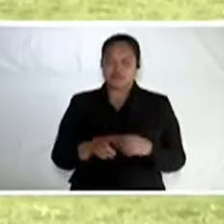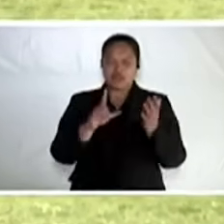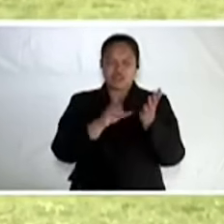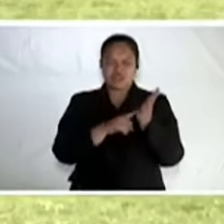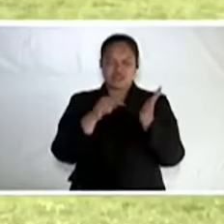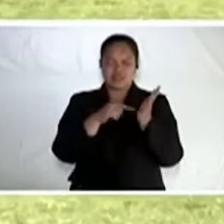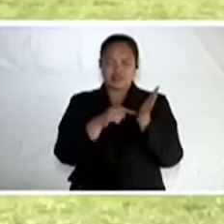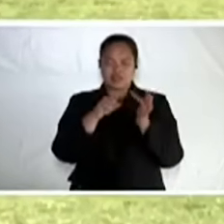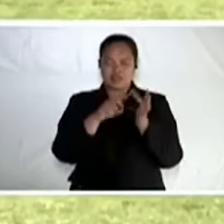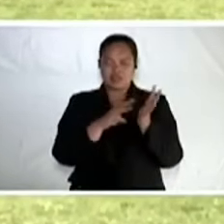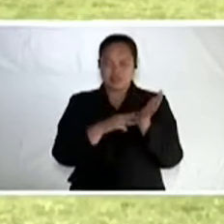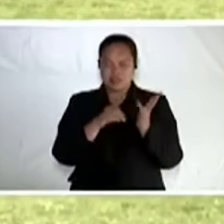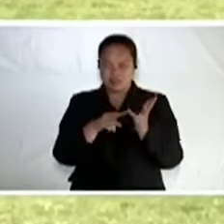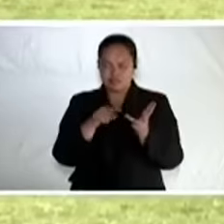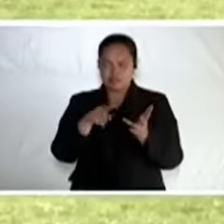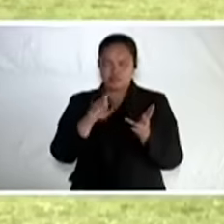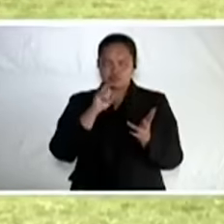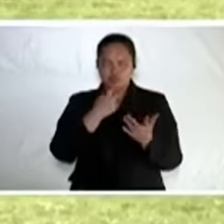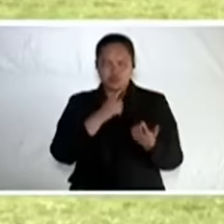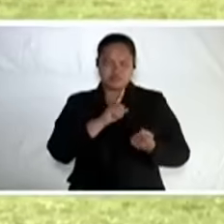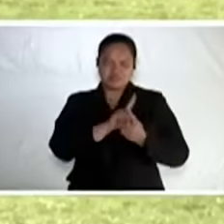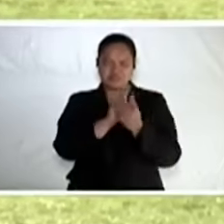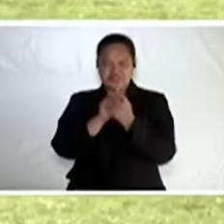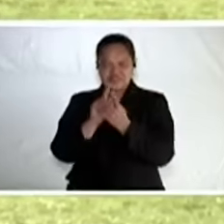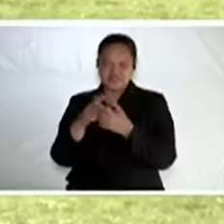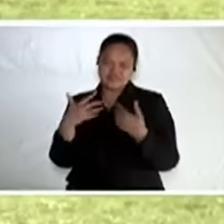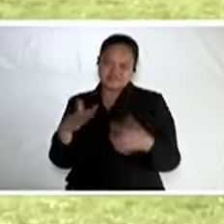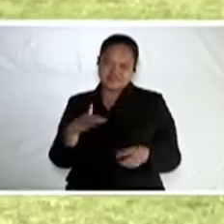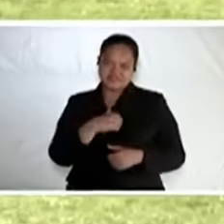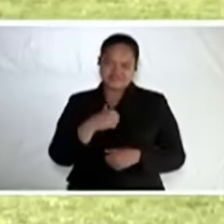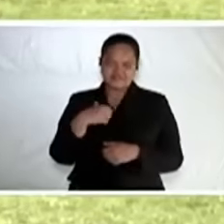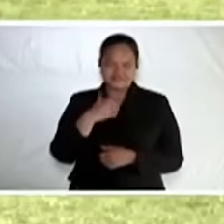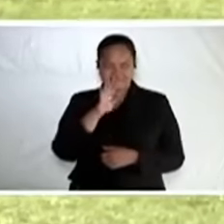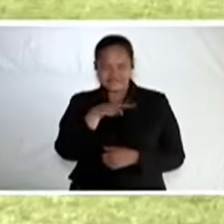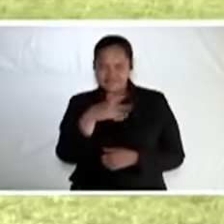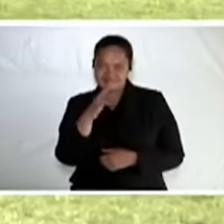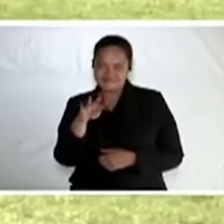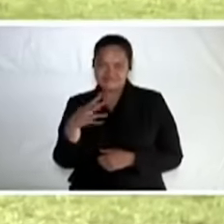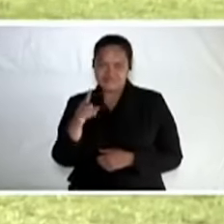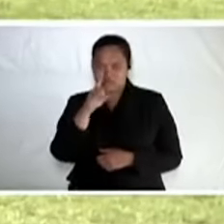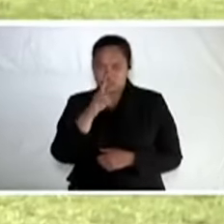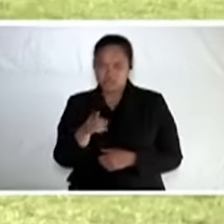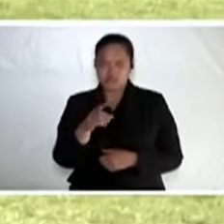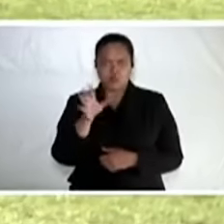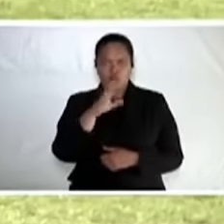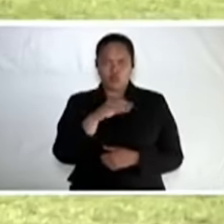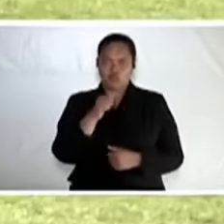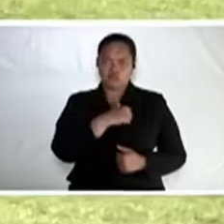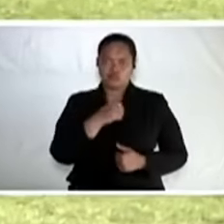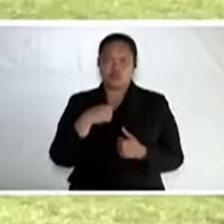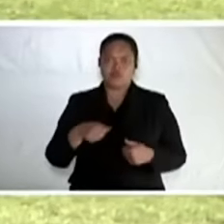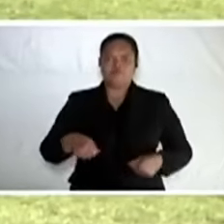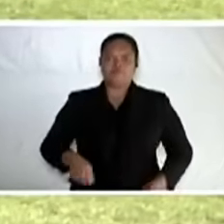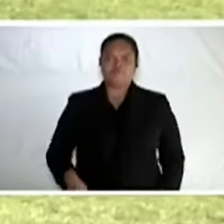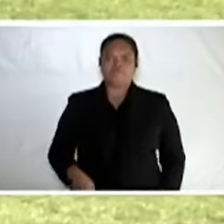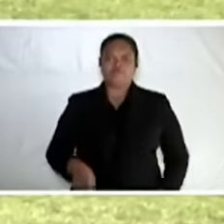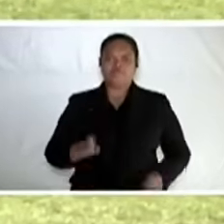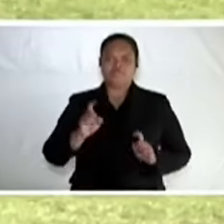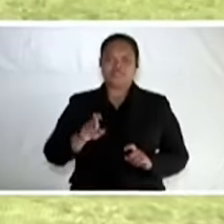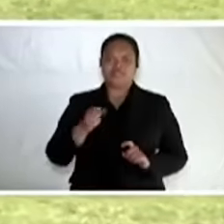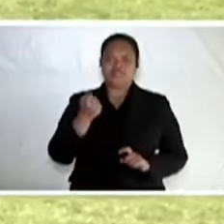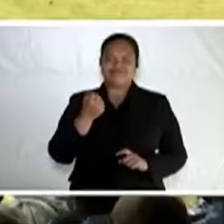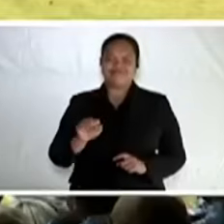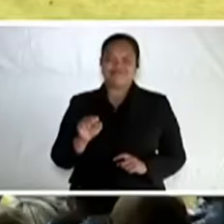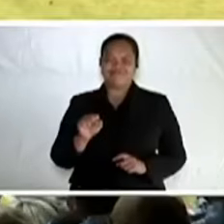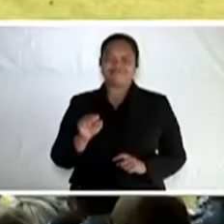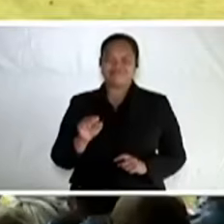temo e na nonda la ki veitala no aker na leni mateiwalu e rawa ni nda raiva ni ratu vagandua era veitala noa kanda